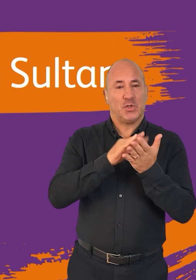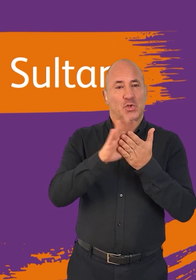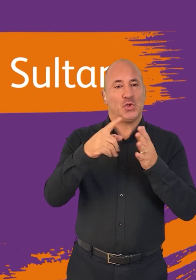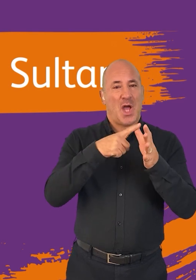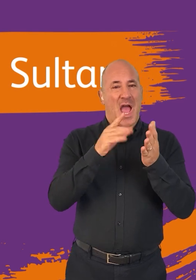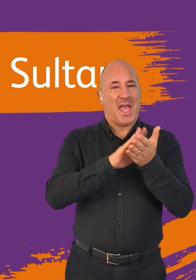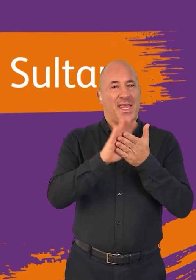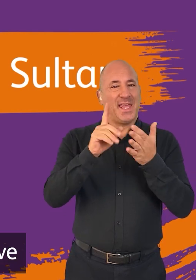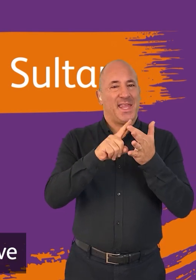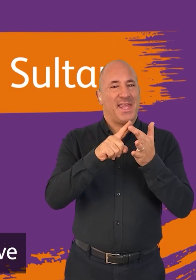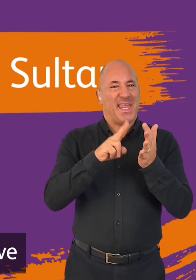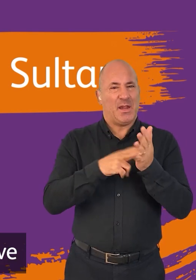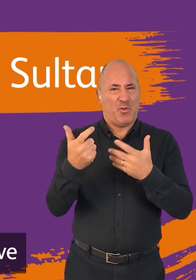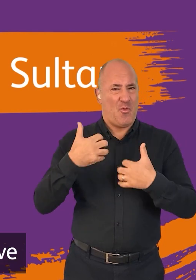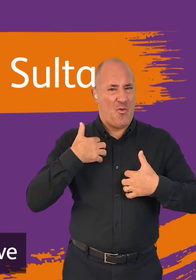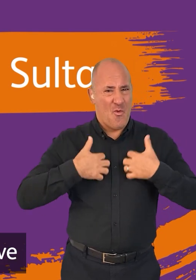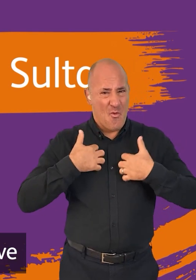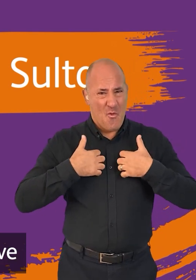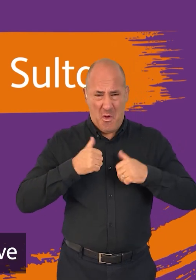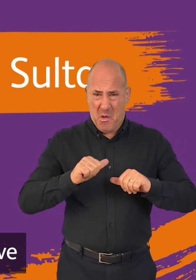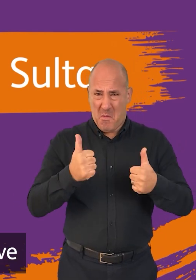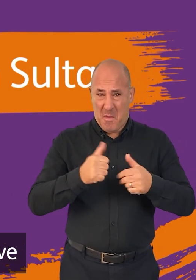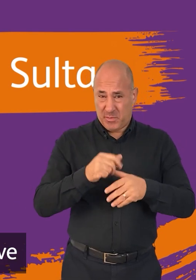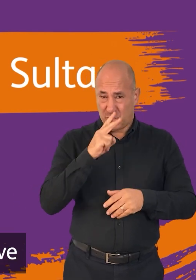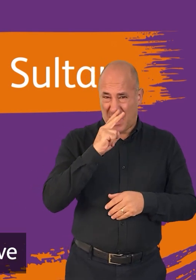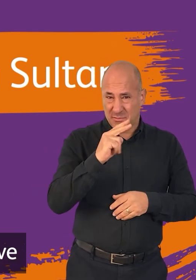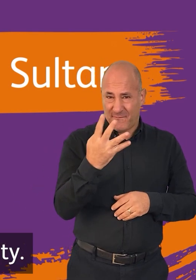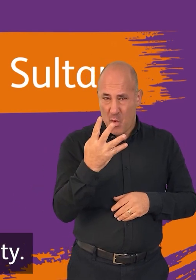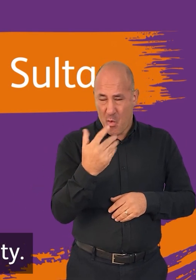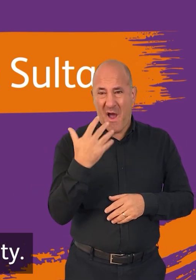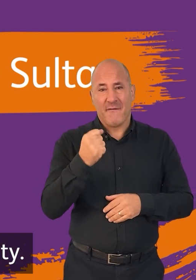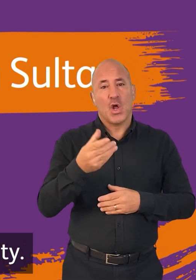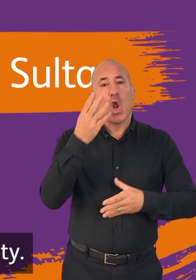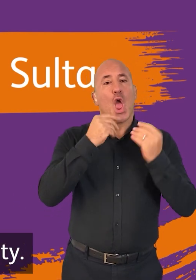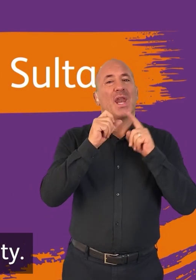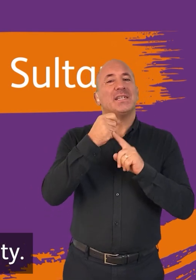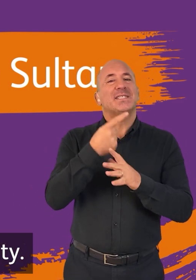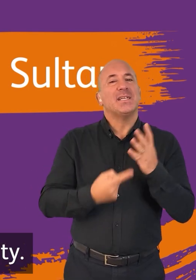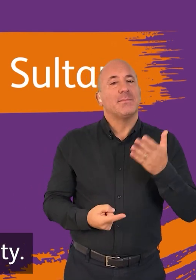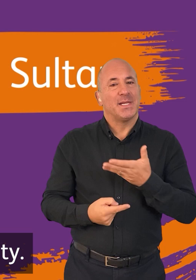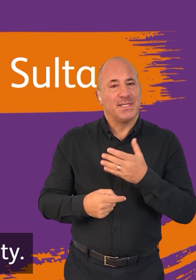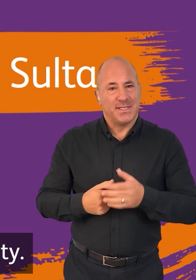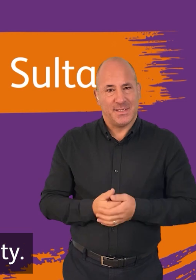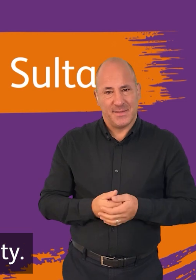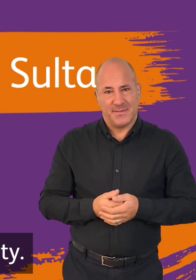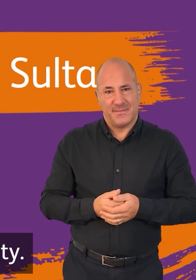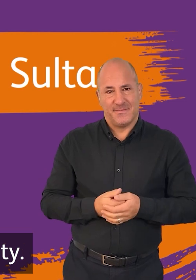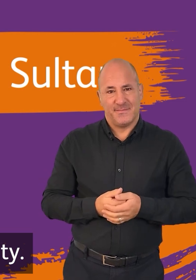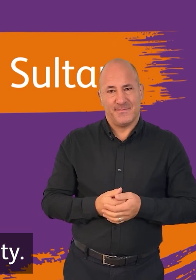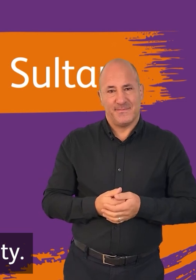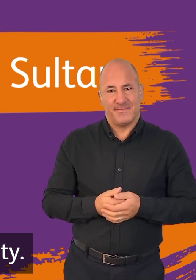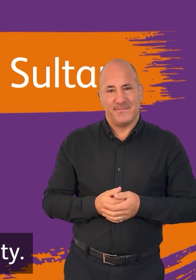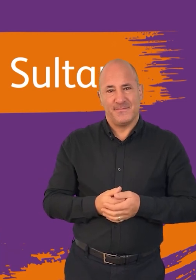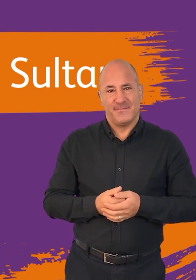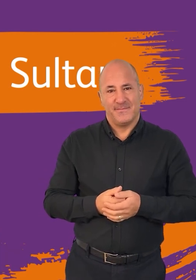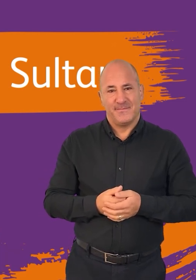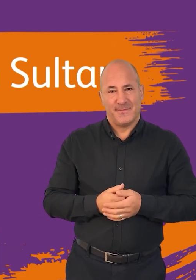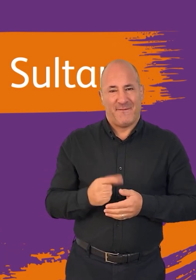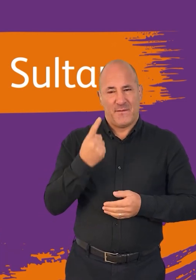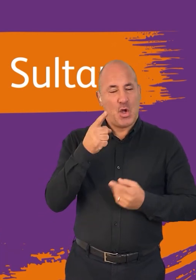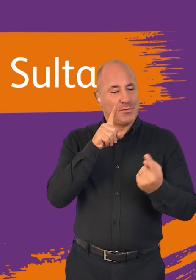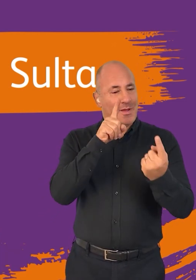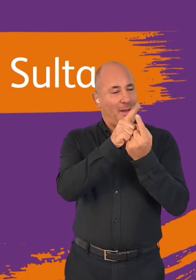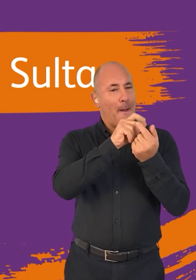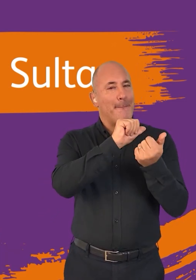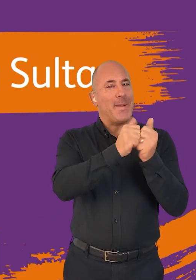Shaheen Sultan. Shaheen is an enthusiastic and positive 24-year-old who has a learning disability. Shaheen